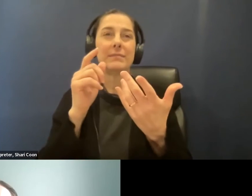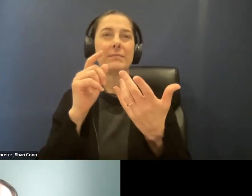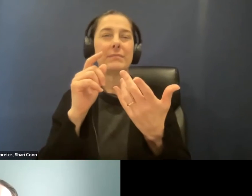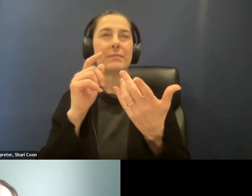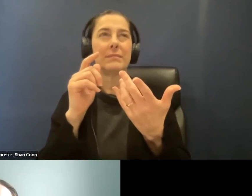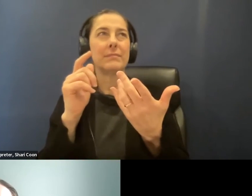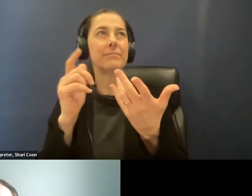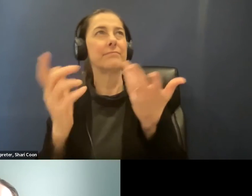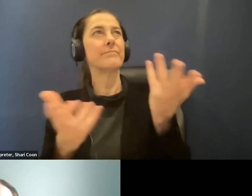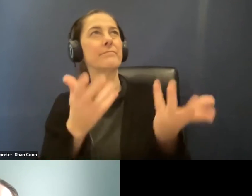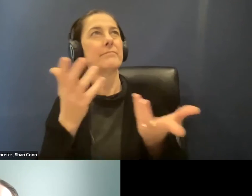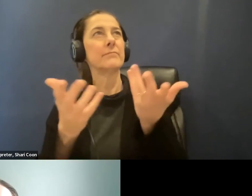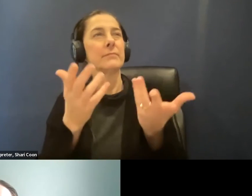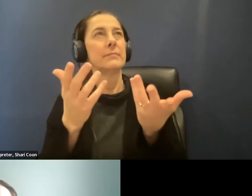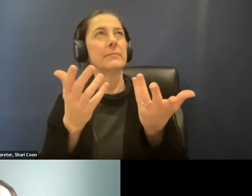what